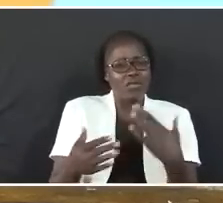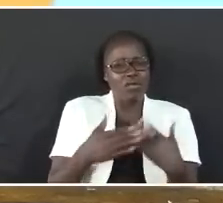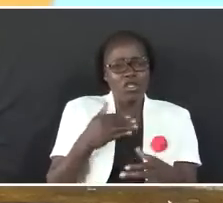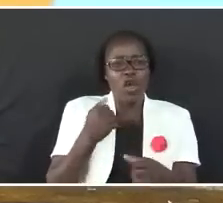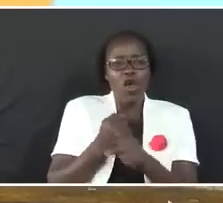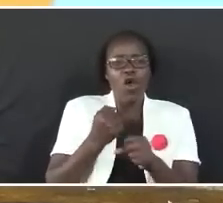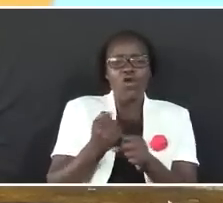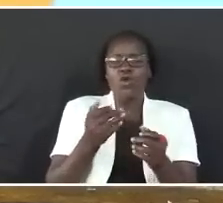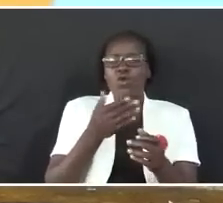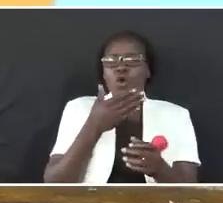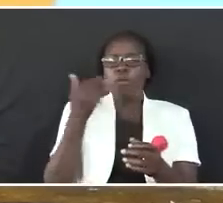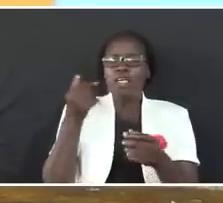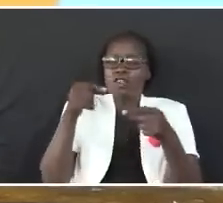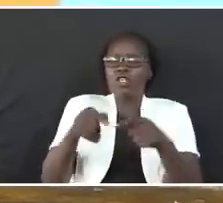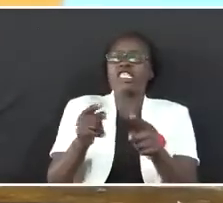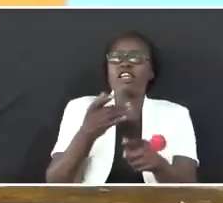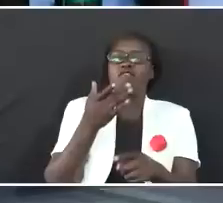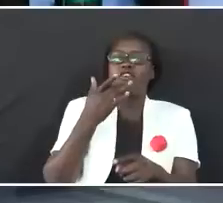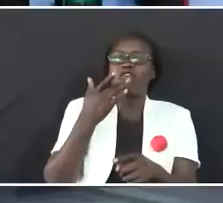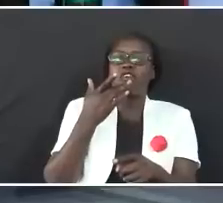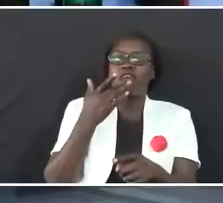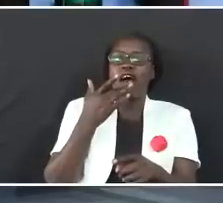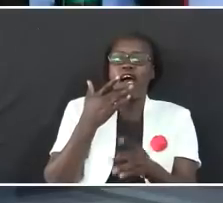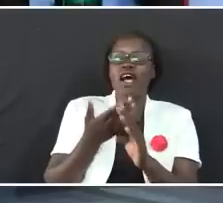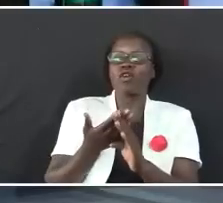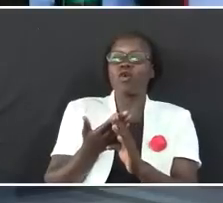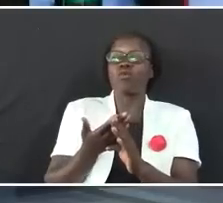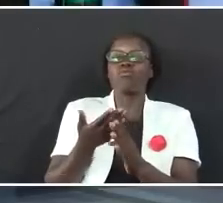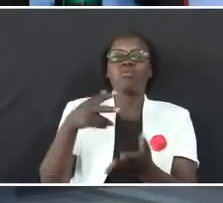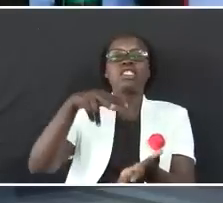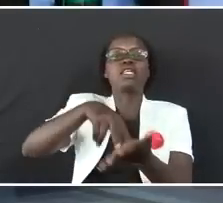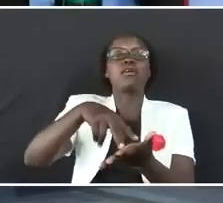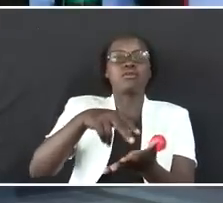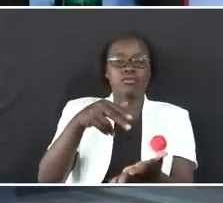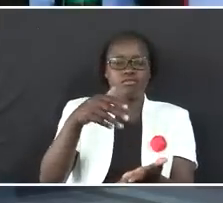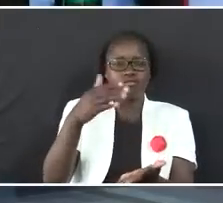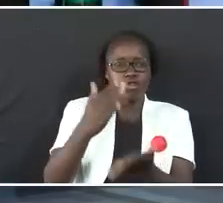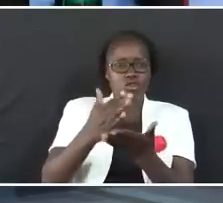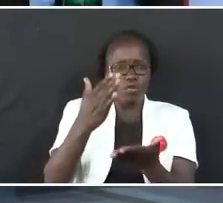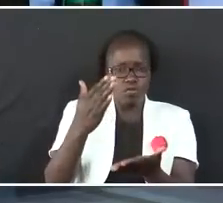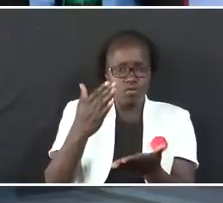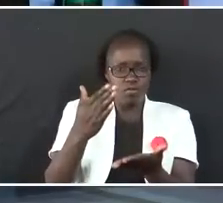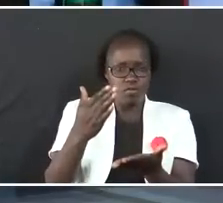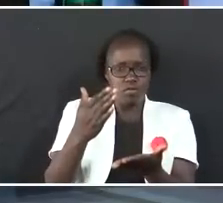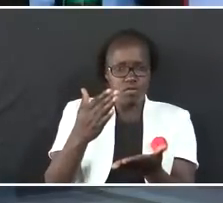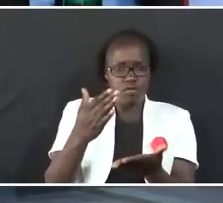do yourself a favor and do what? Stop.